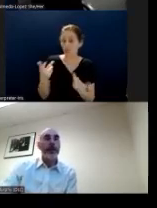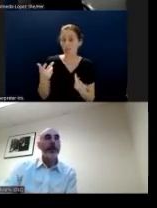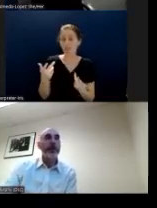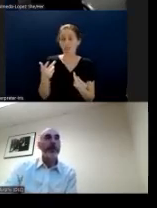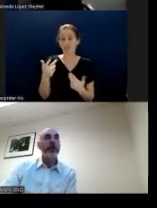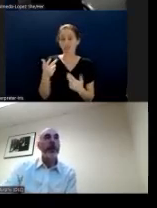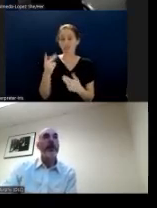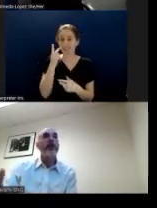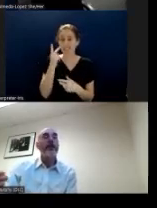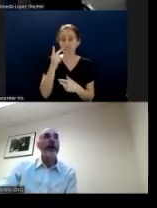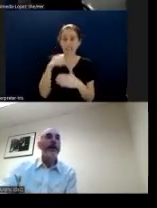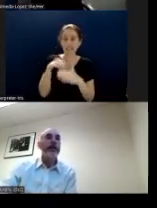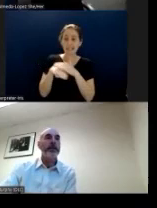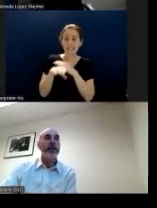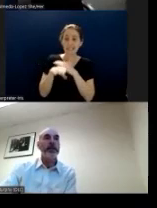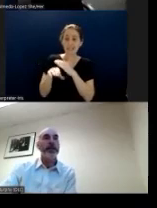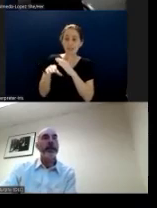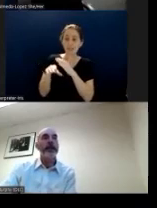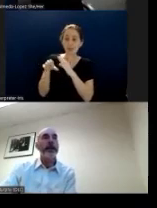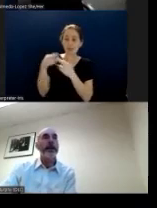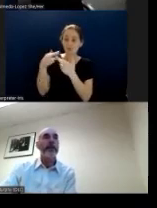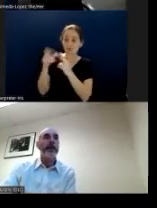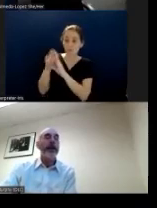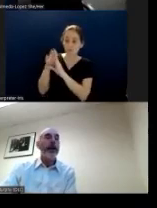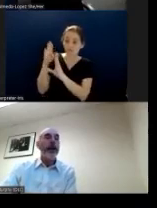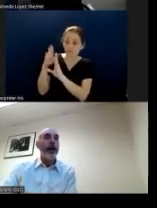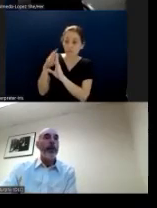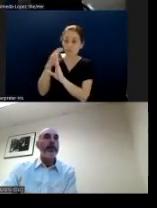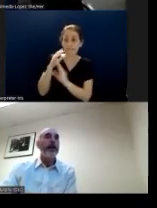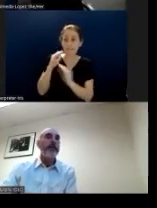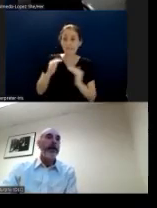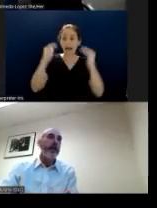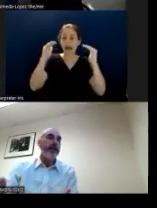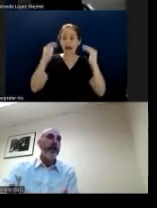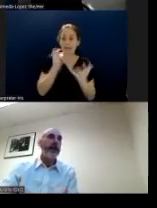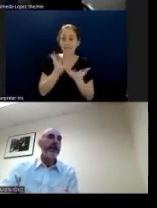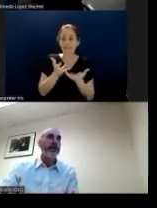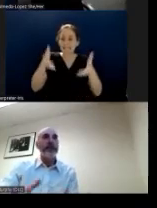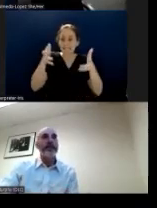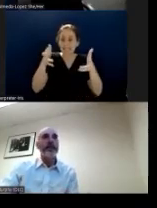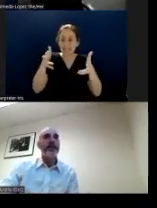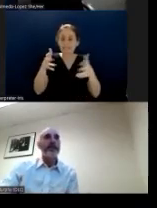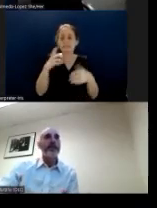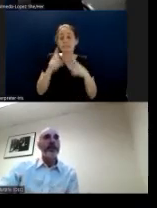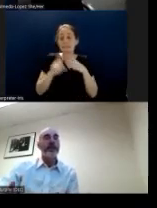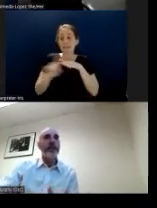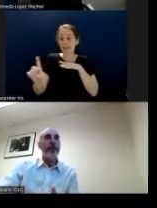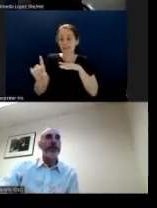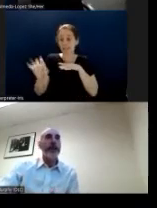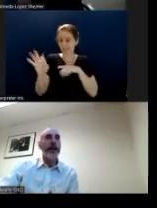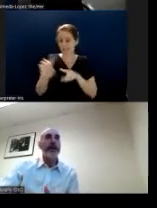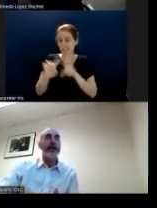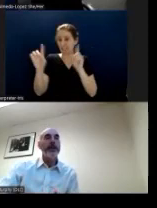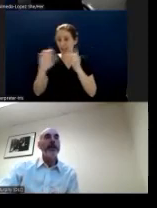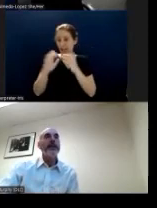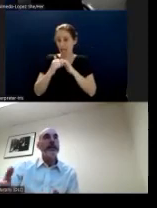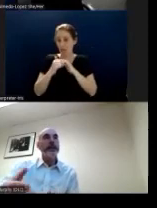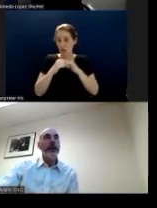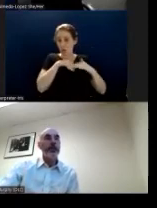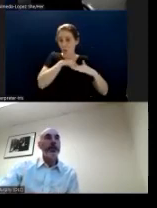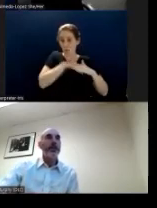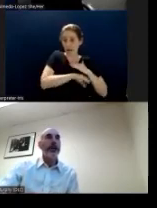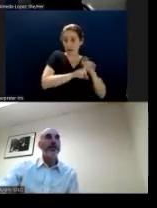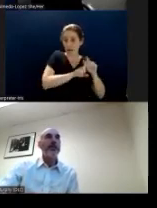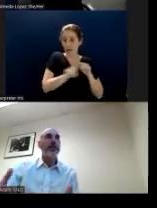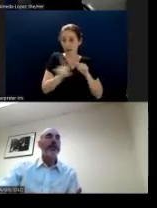for an accessible stall, height of the sink, things like that. And then the exit, if it's different from the way you came in, kind of